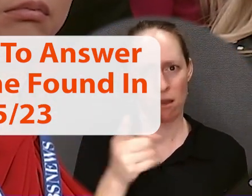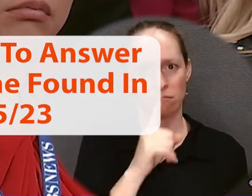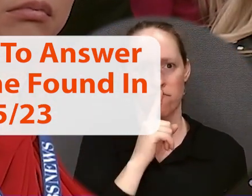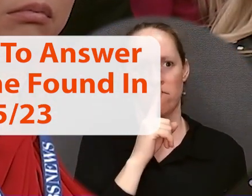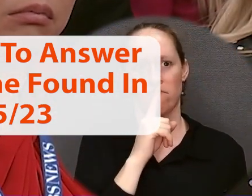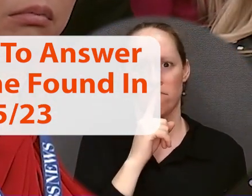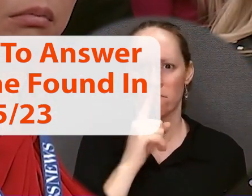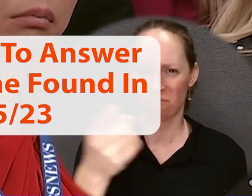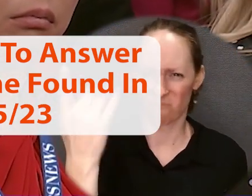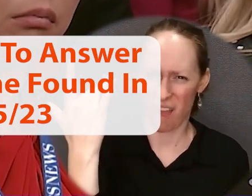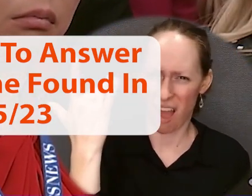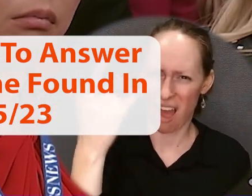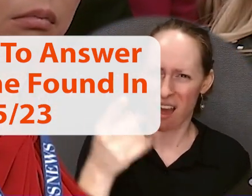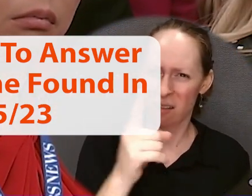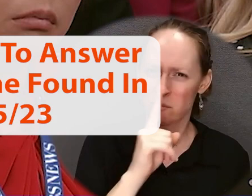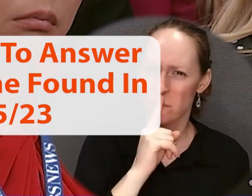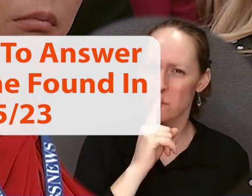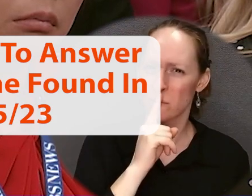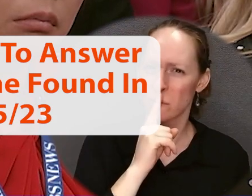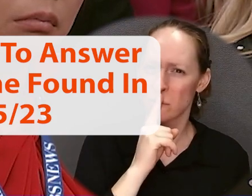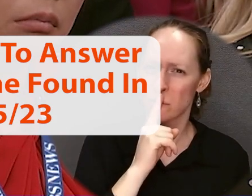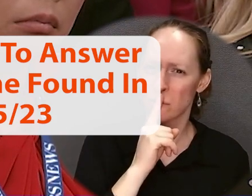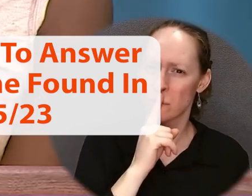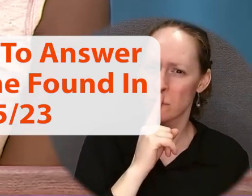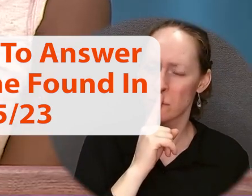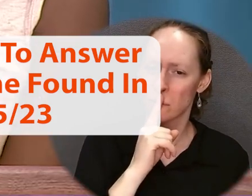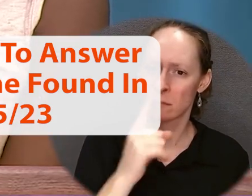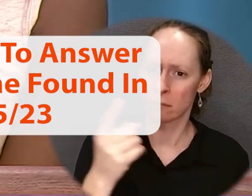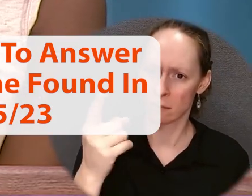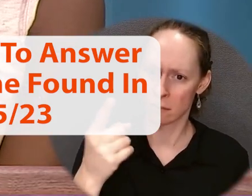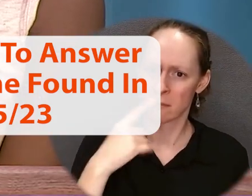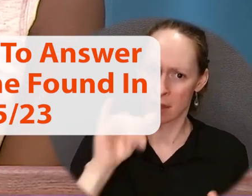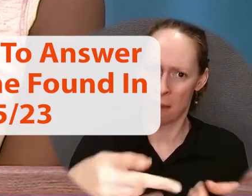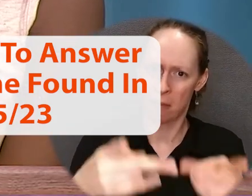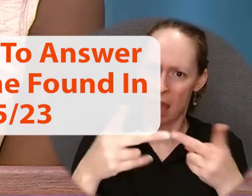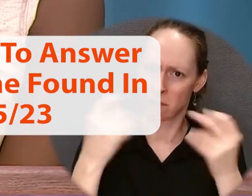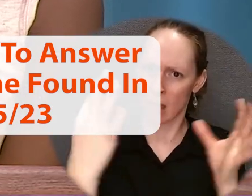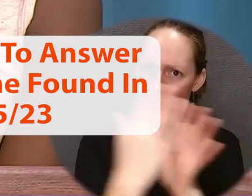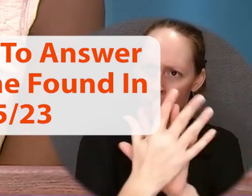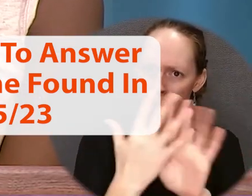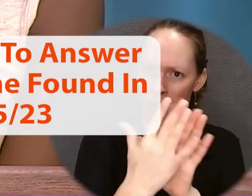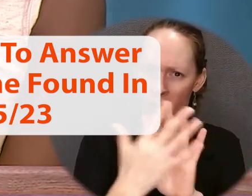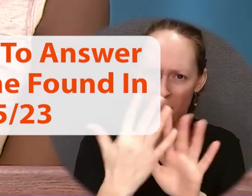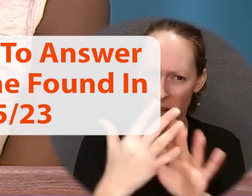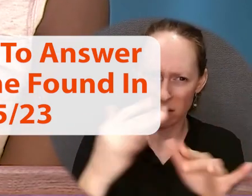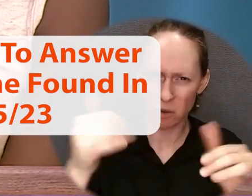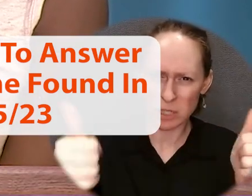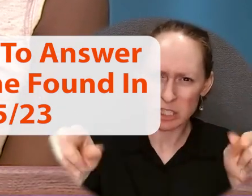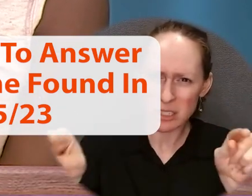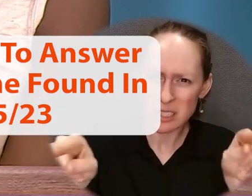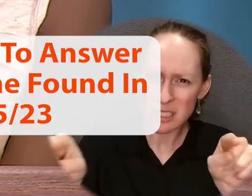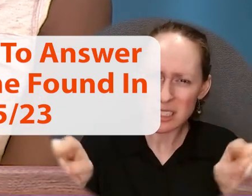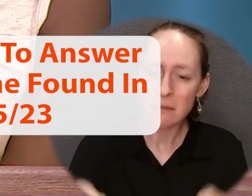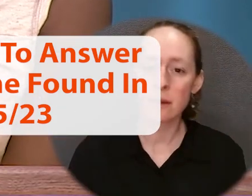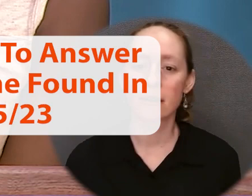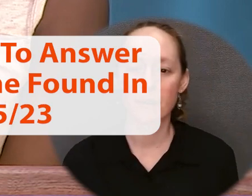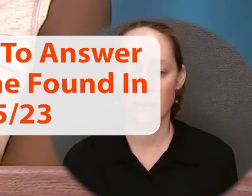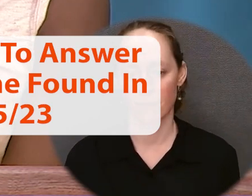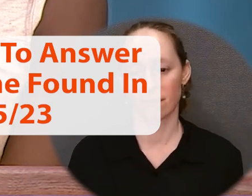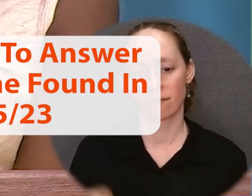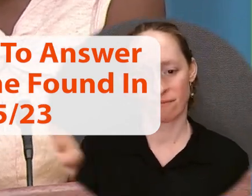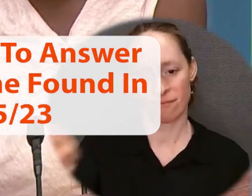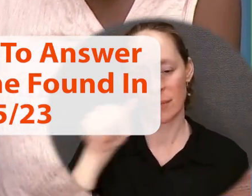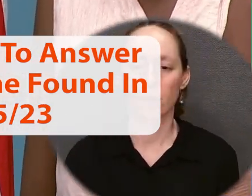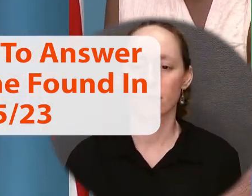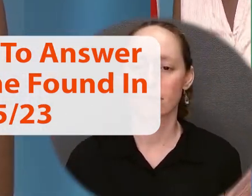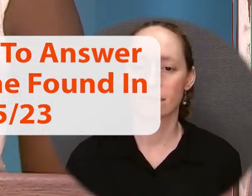as a heavily traveled area. That's what I'm just saying what the Secret Service said. We got this from the Secret Service, so I'm sharing a little bit